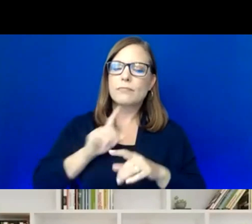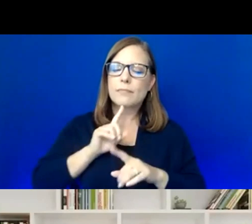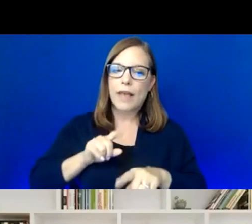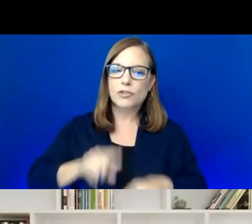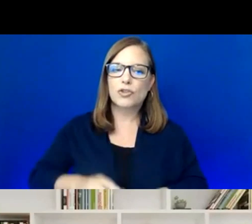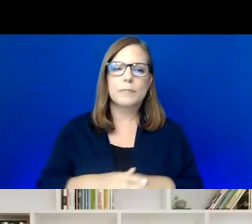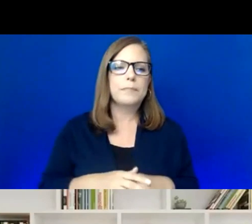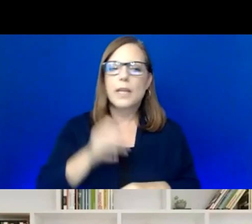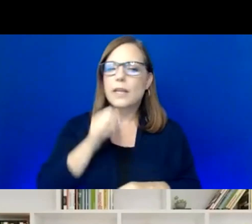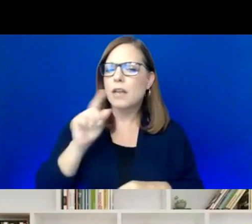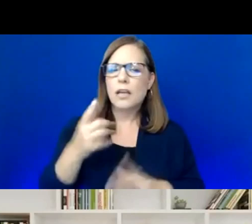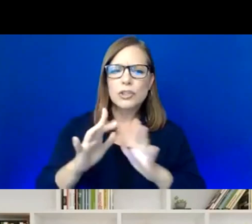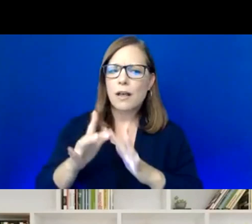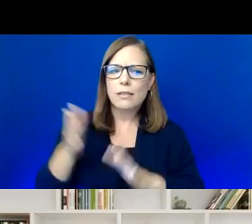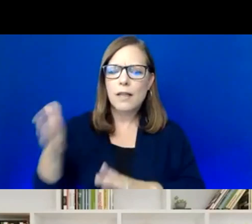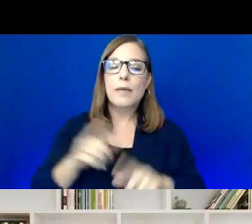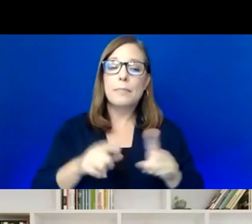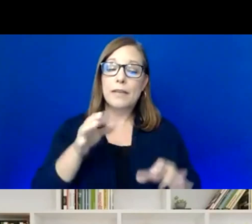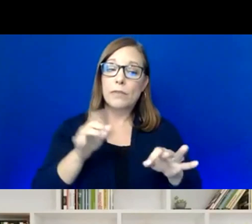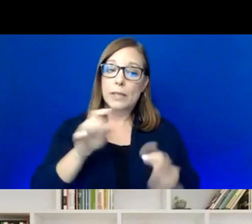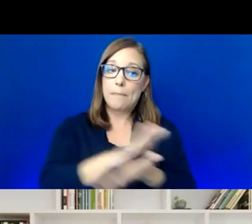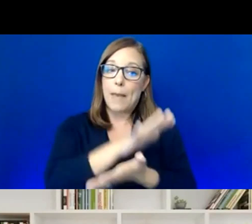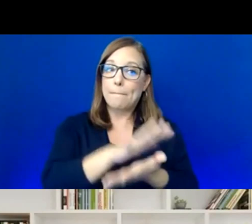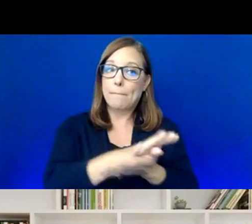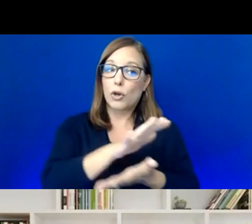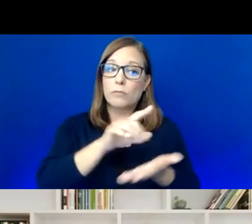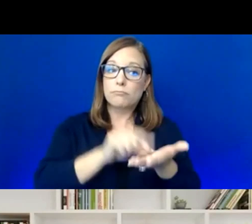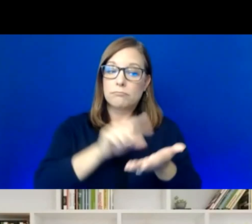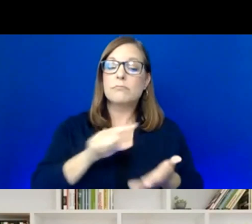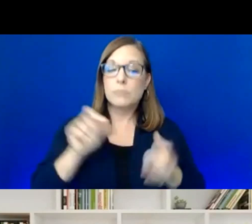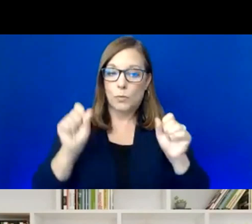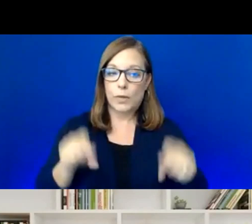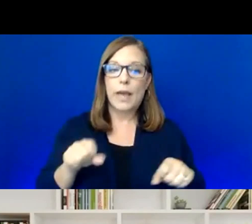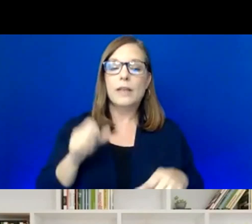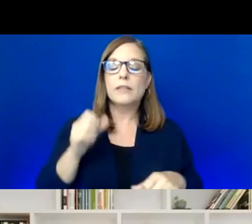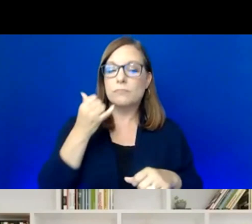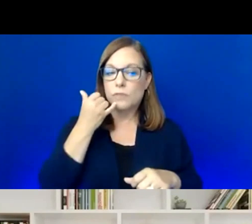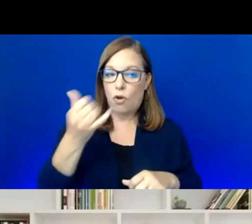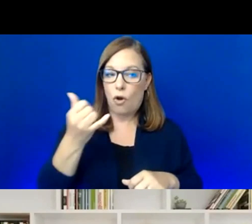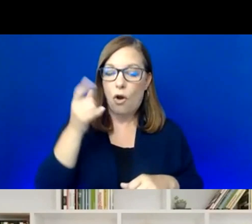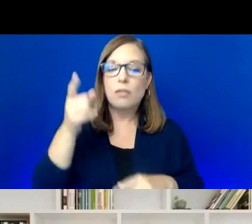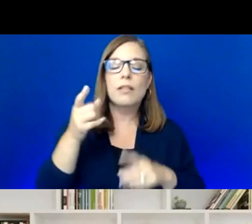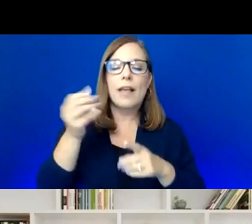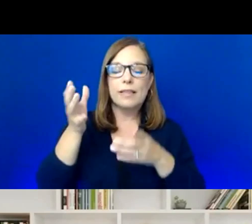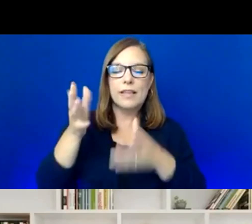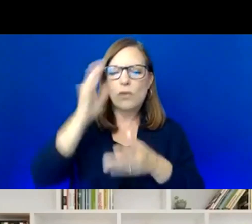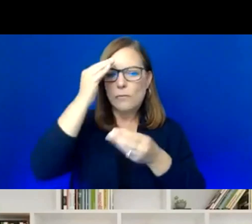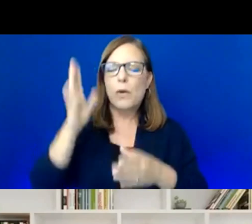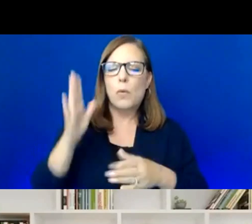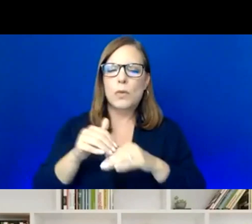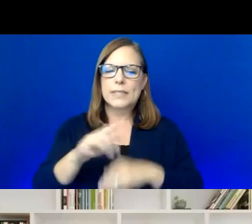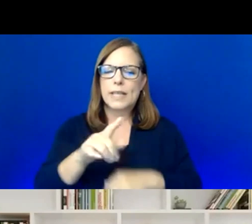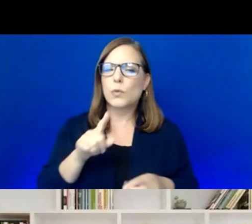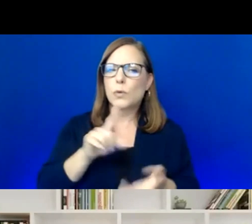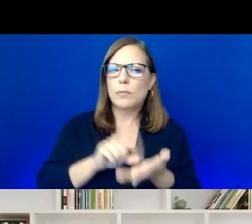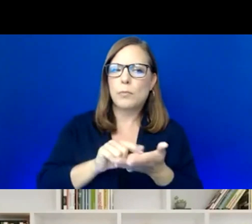just in online form, but if you need a printed form, we do have a phone line which you can call and leave your information and we will send you a printed